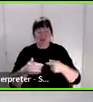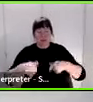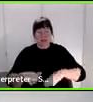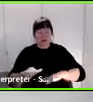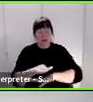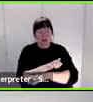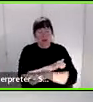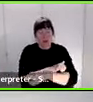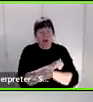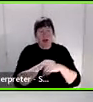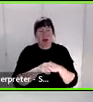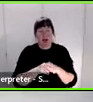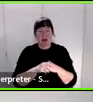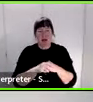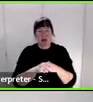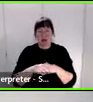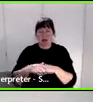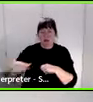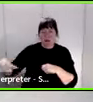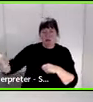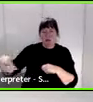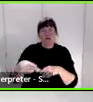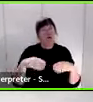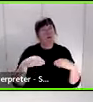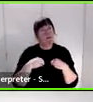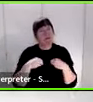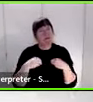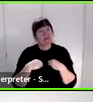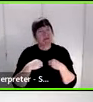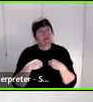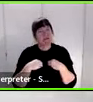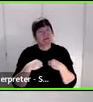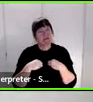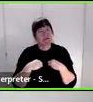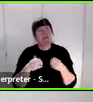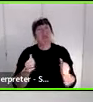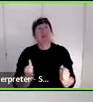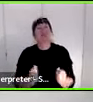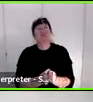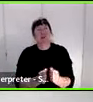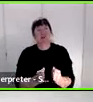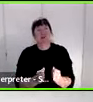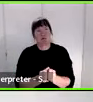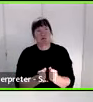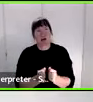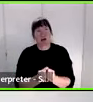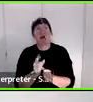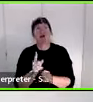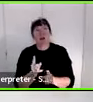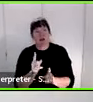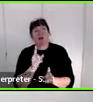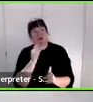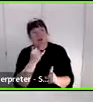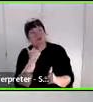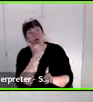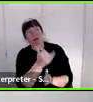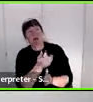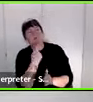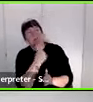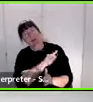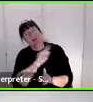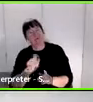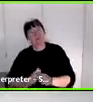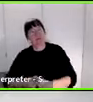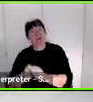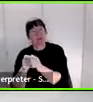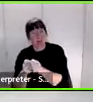the roading company have agreed that the phone call can be made to have these things rectified immediately. Still